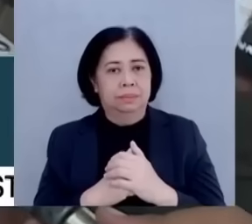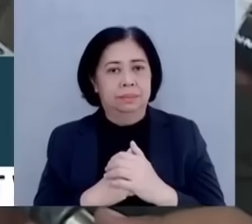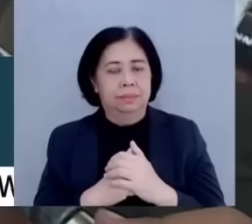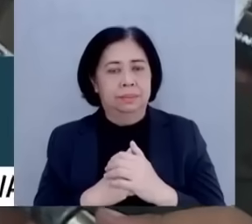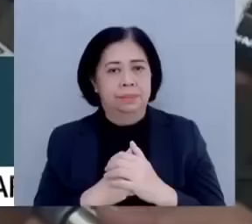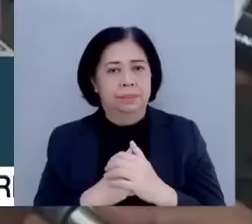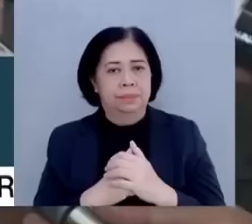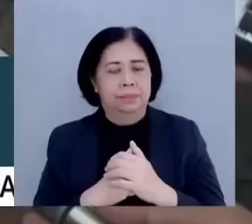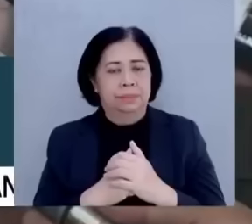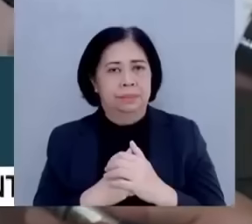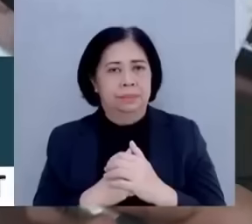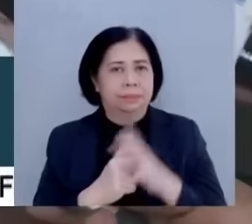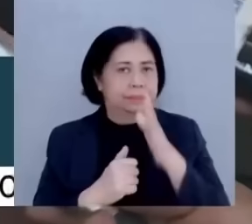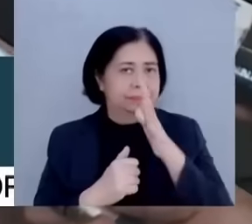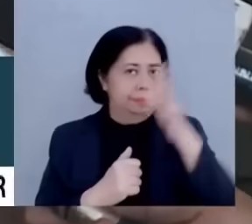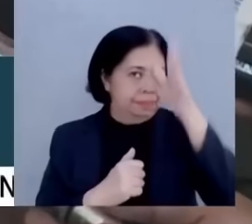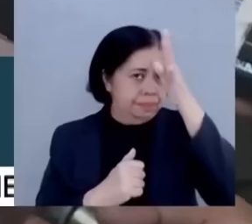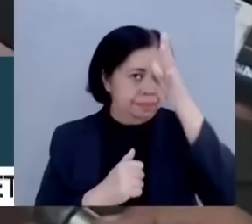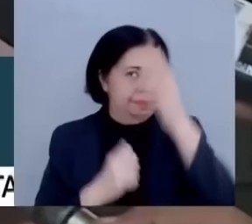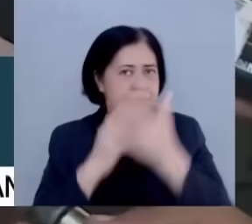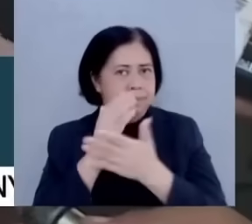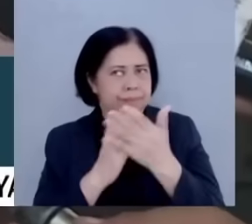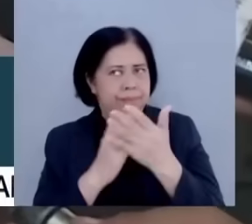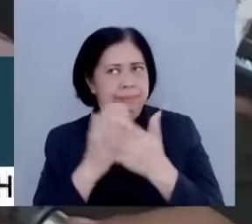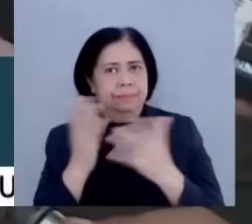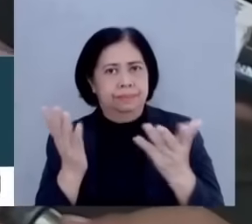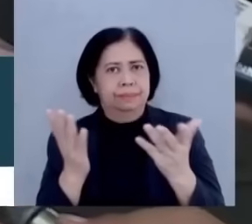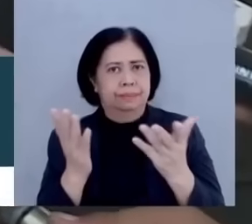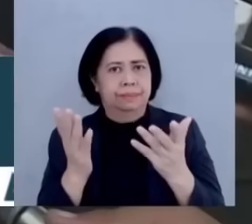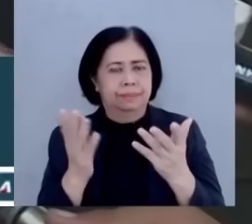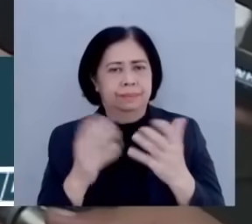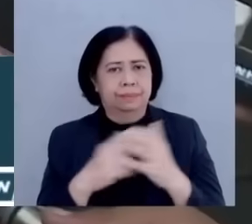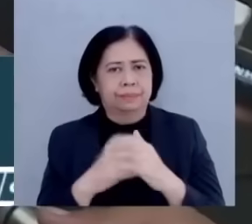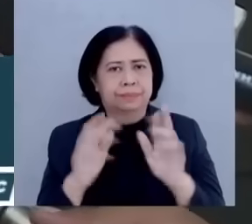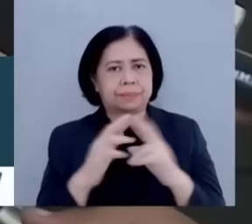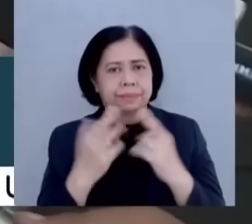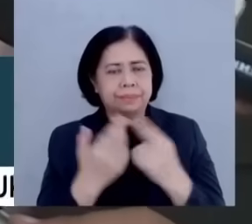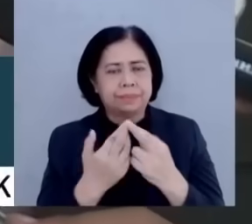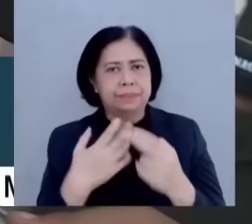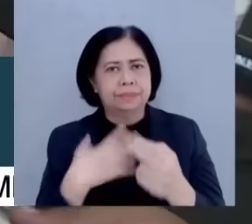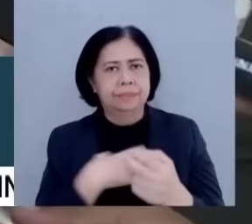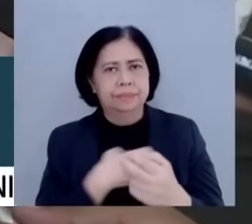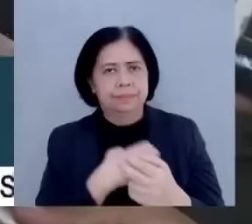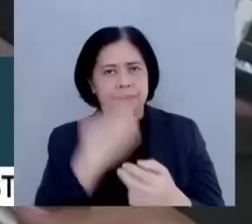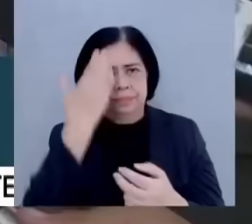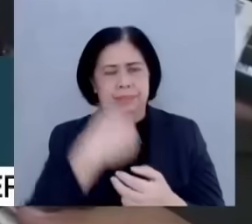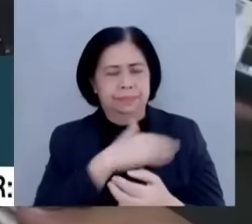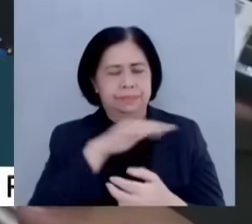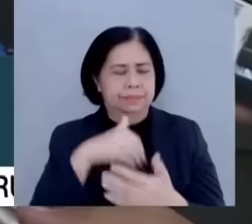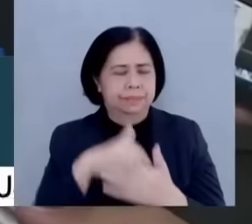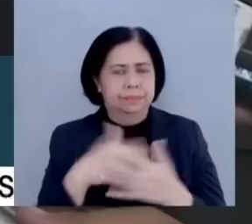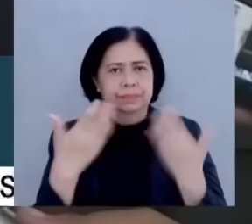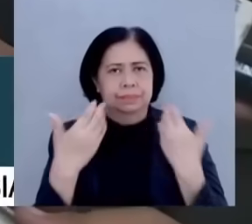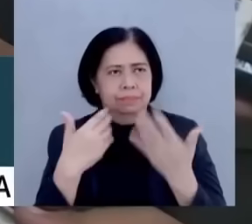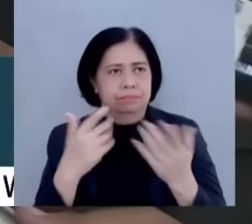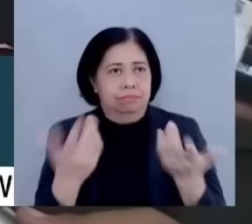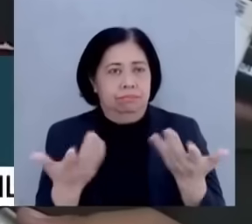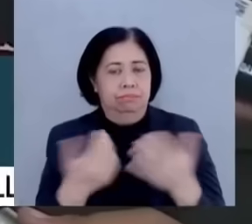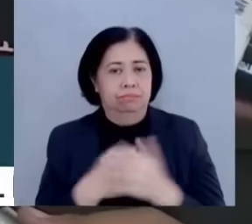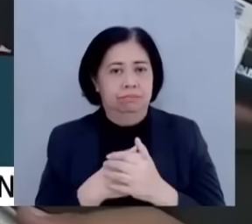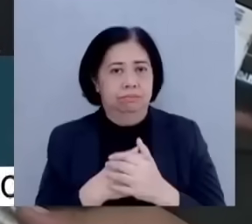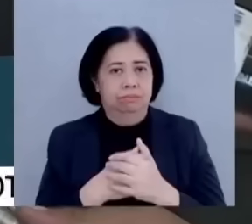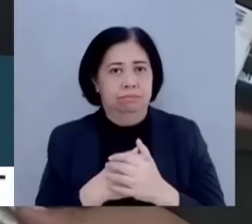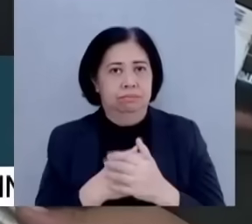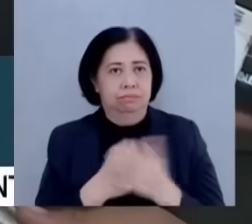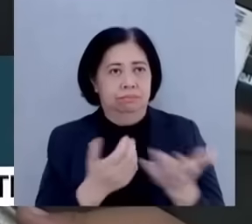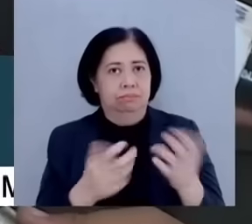ang parents and some relatives, heart attack lahat ang ikinamatay. So, ano ba? Papaupuin